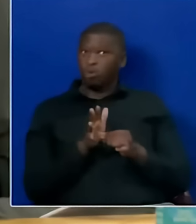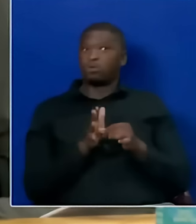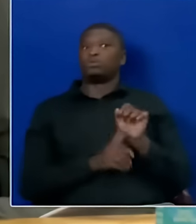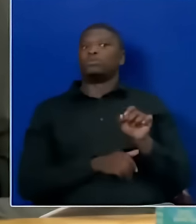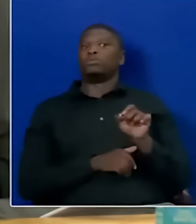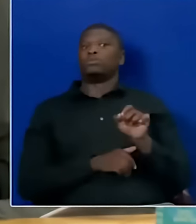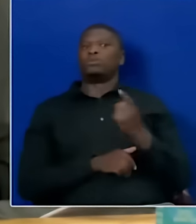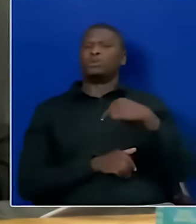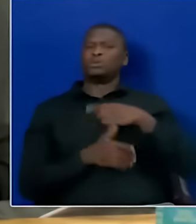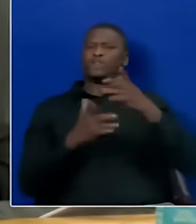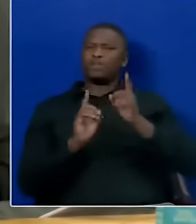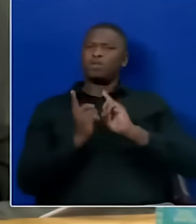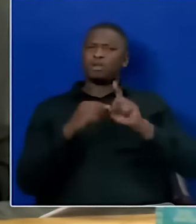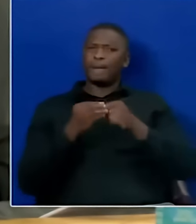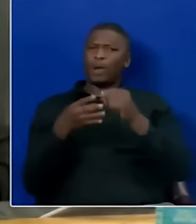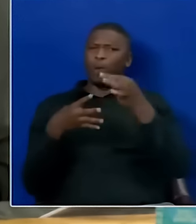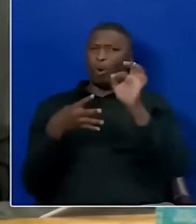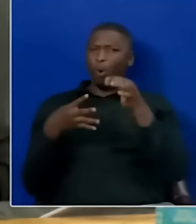point in that audit trail,